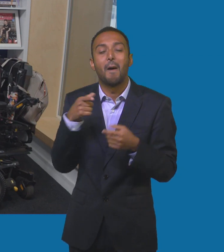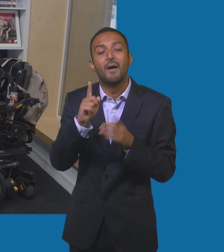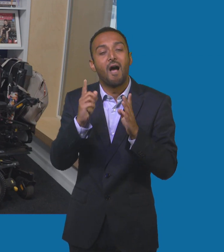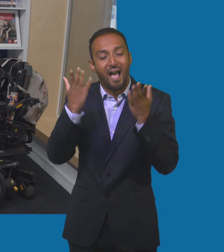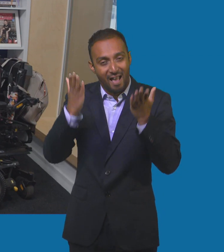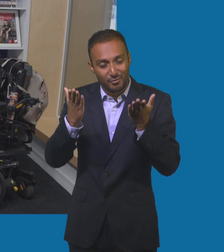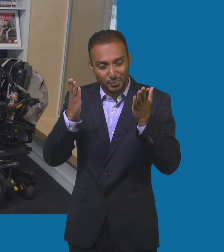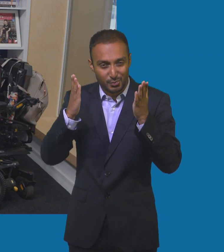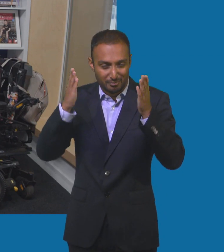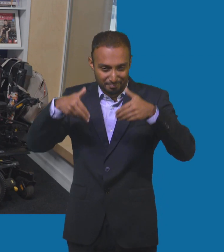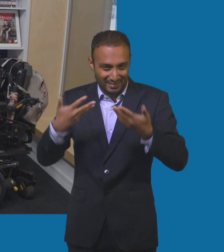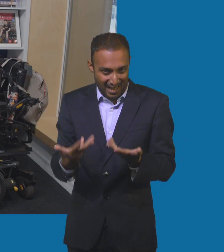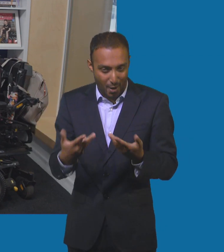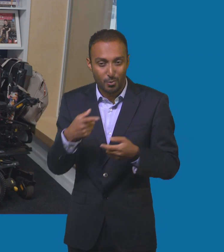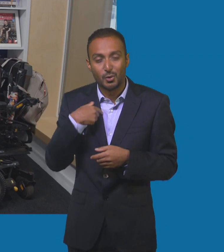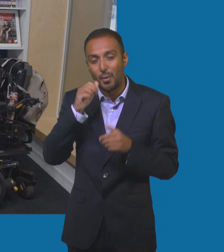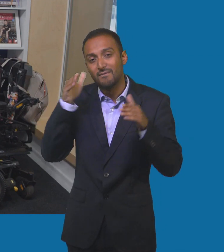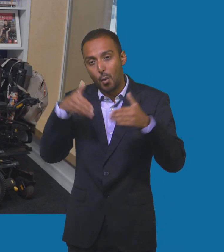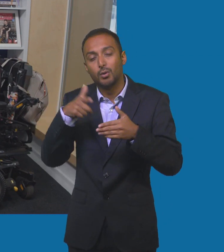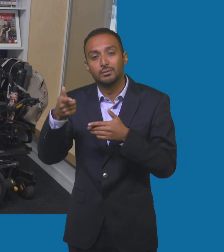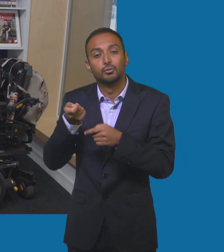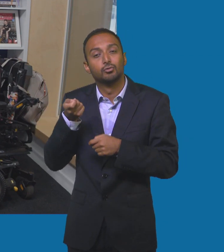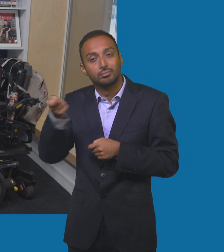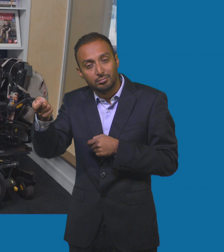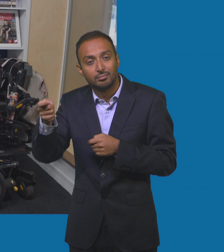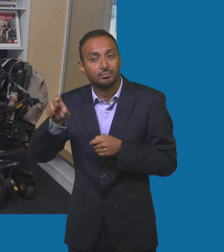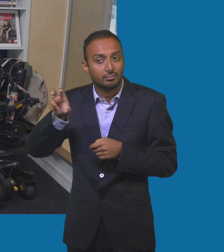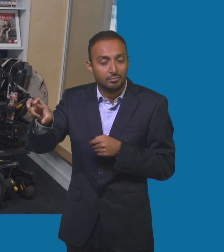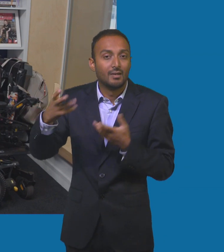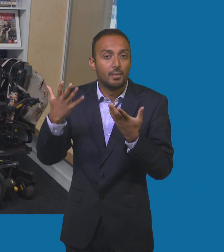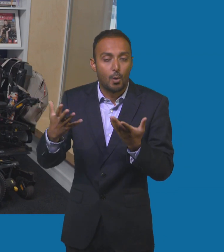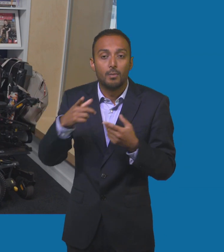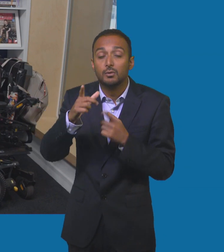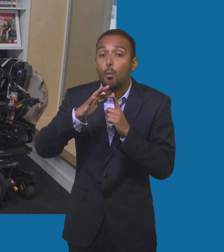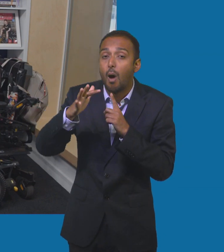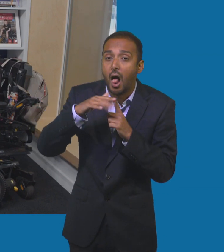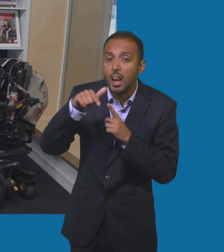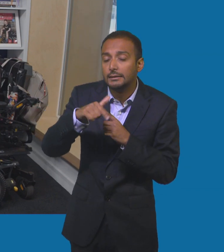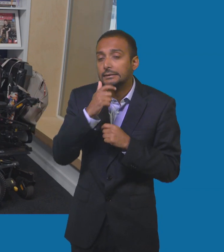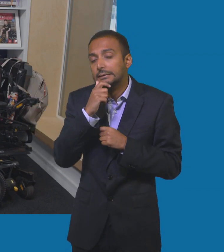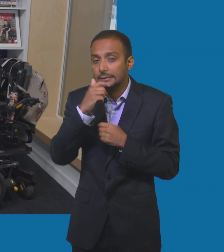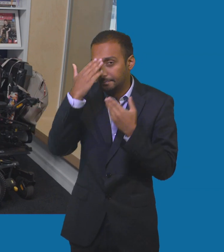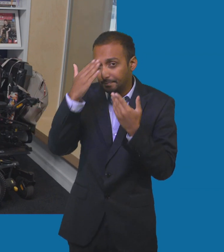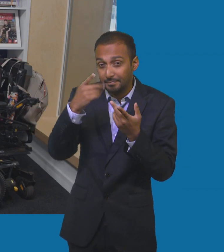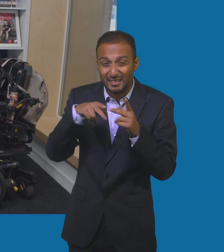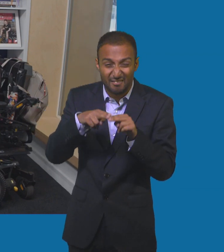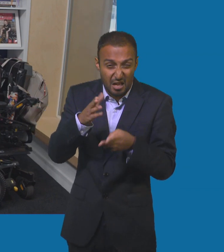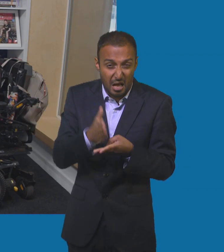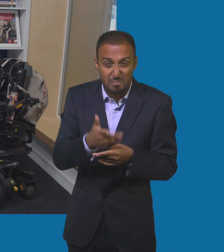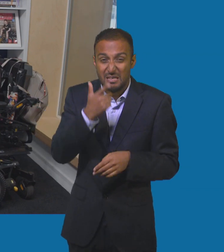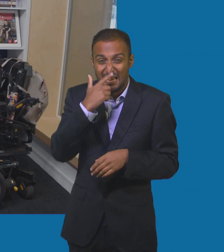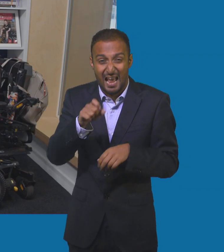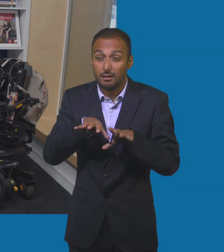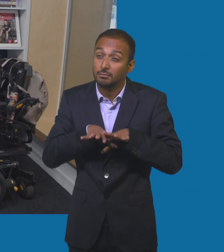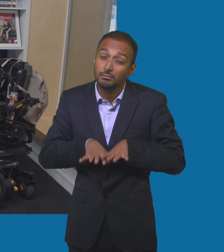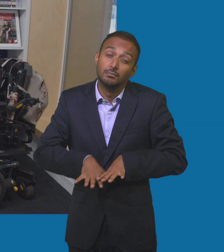on cable charging. I think with wireless charging, there are questions about whether it's ever going to be commercially viable, whether you can ever roll it out to